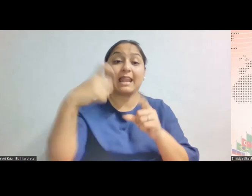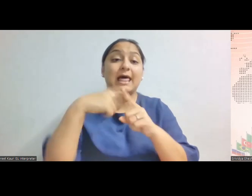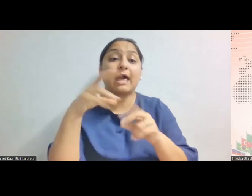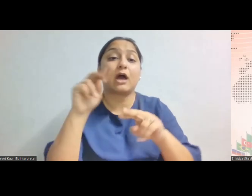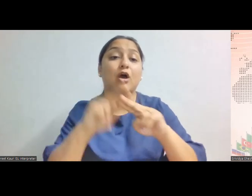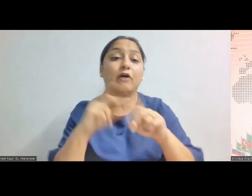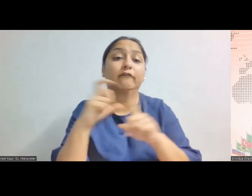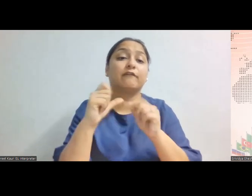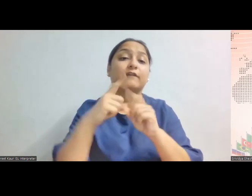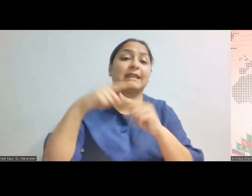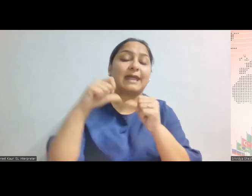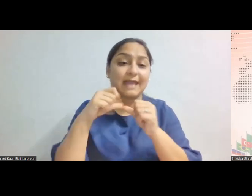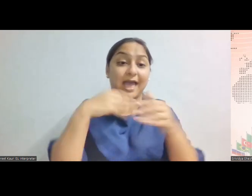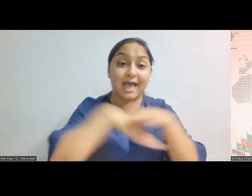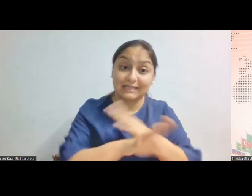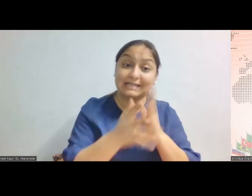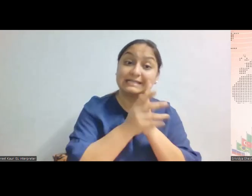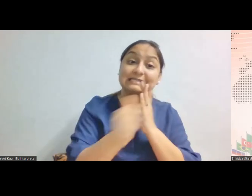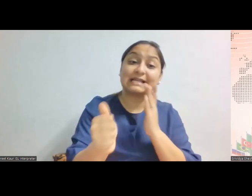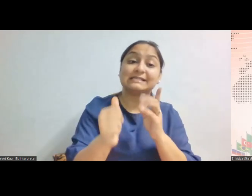skill development.